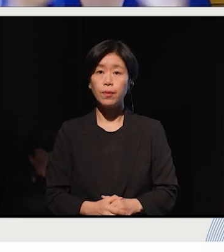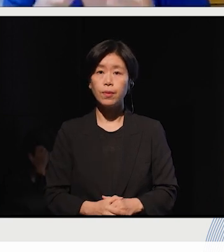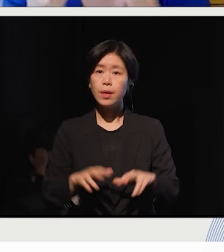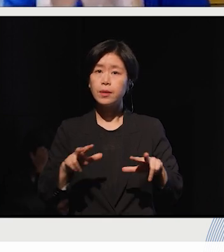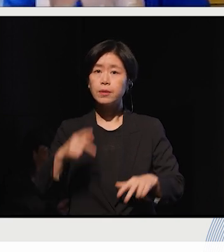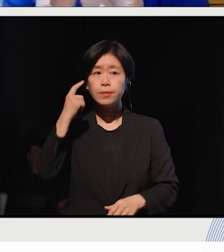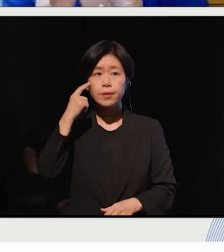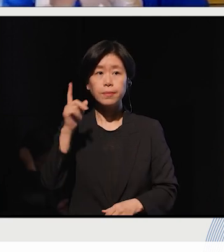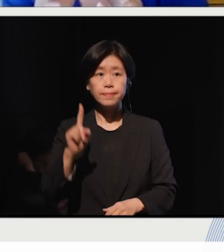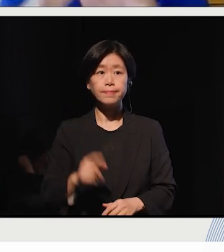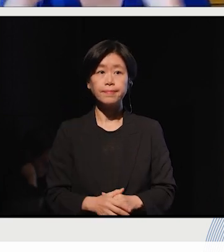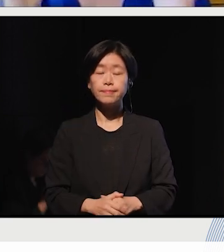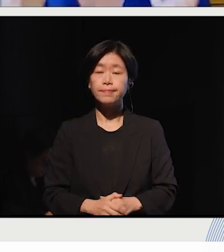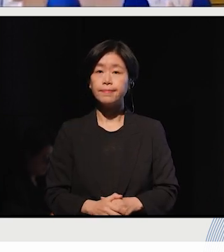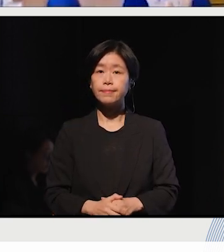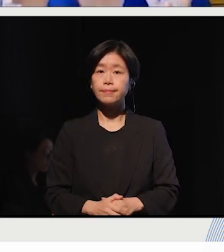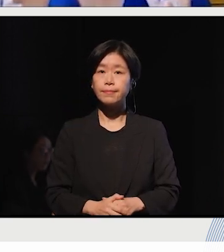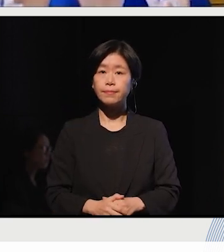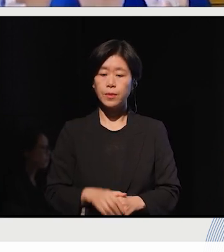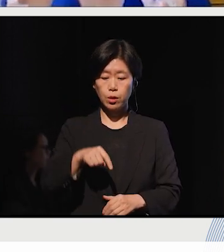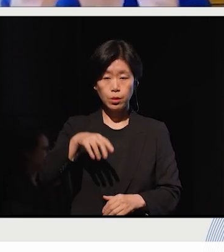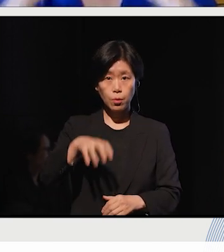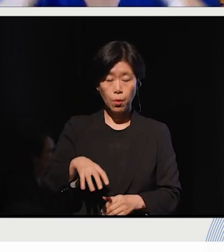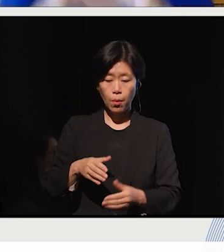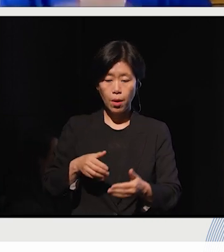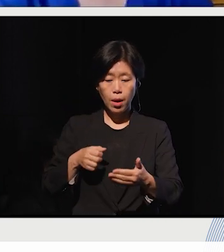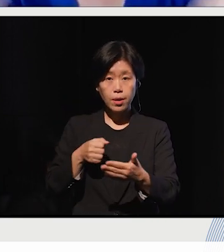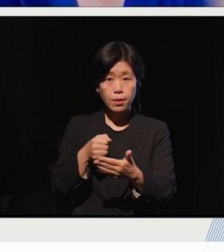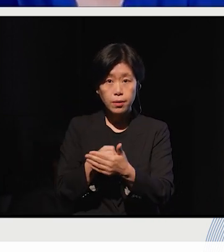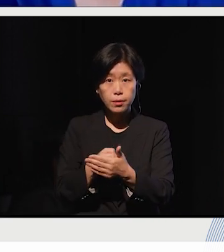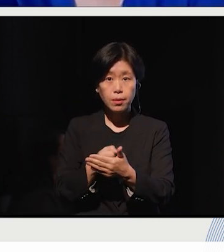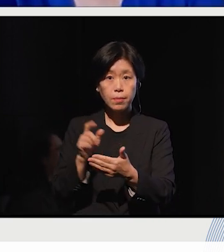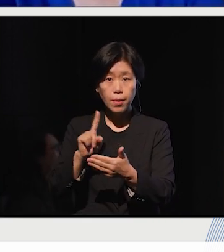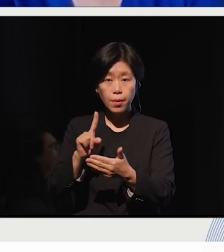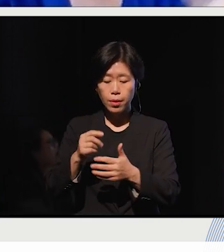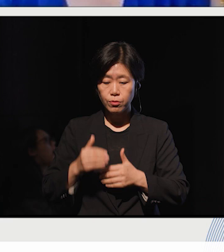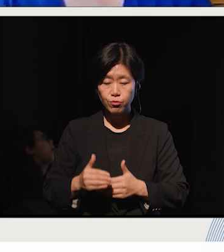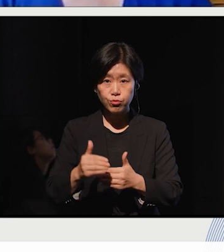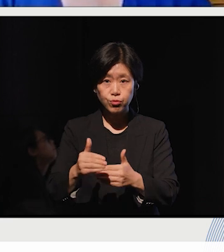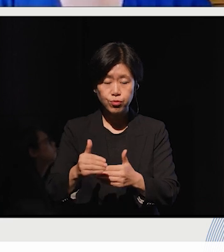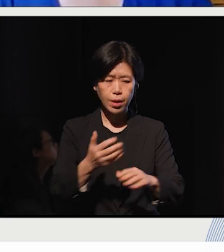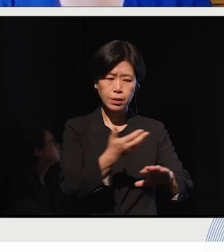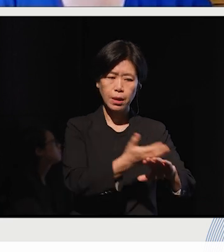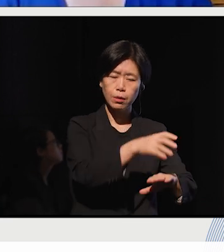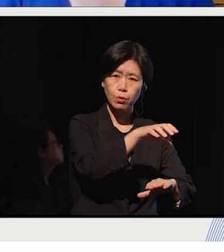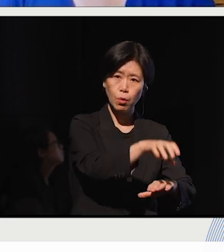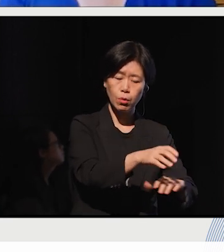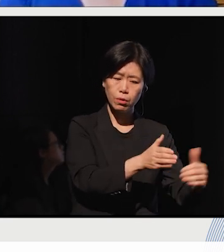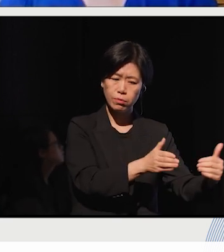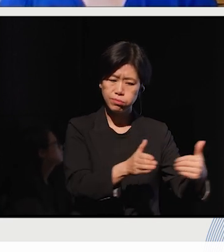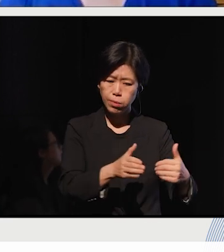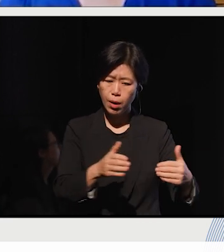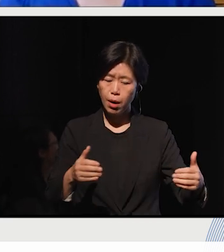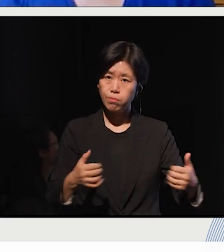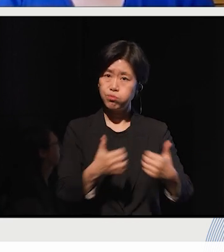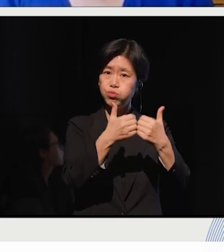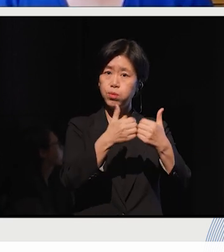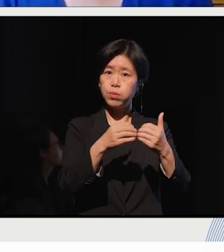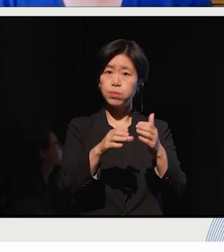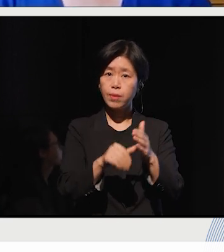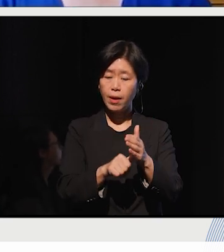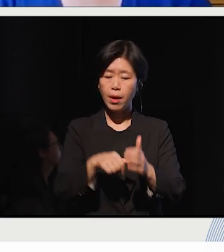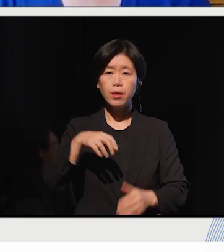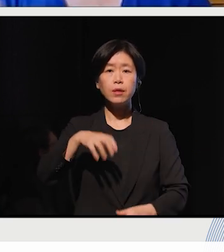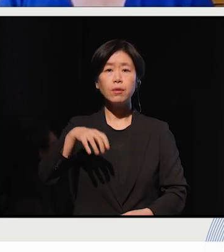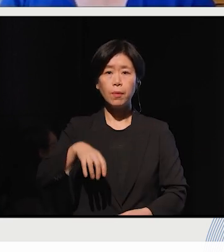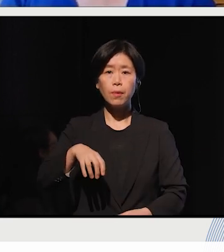together all the elements of accessibility under one umbrella, and then we're pushing it back out throughout the institution. So again, this is